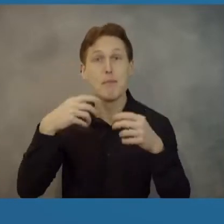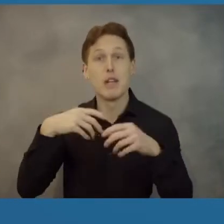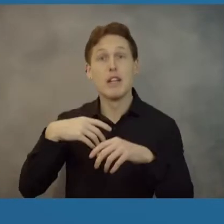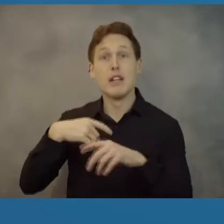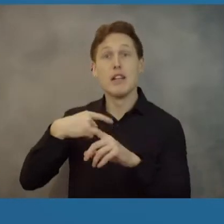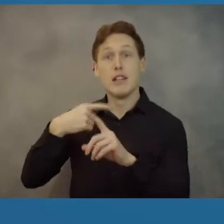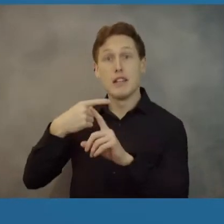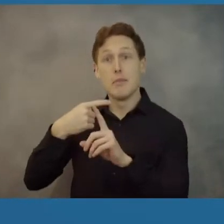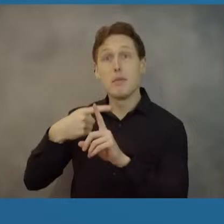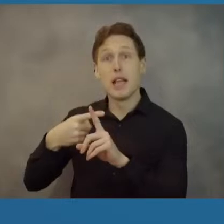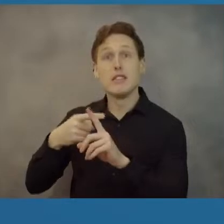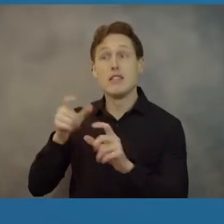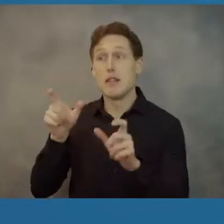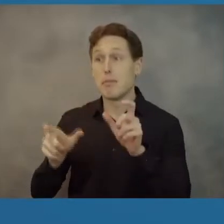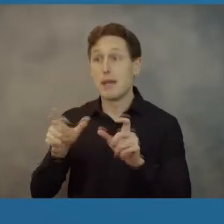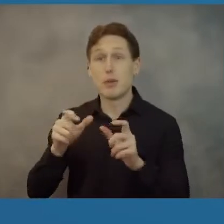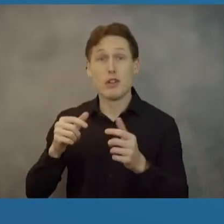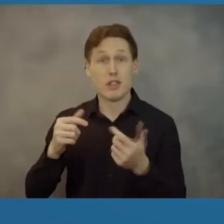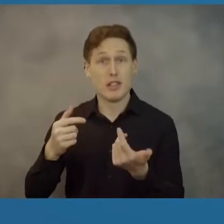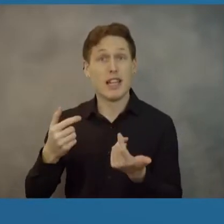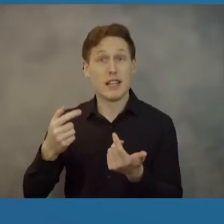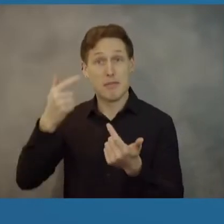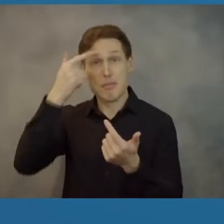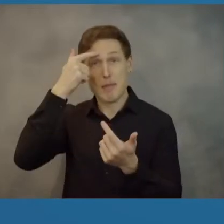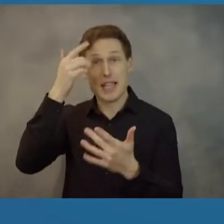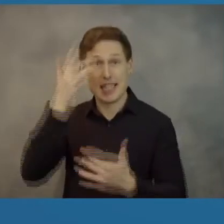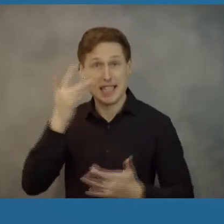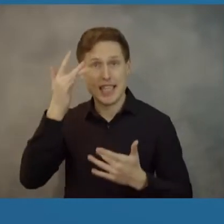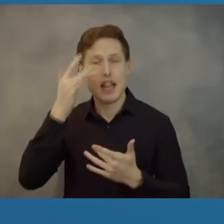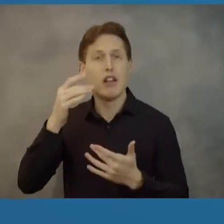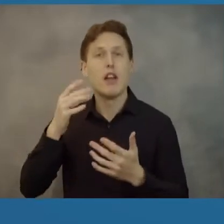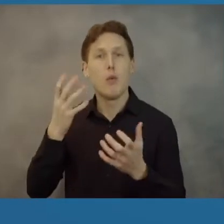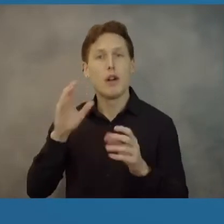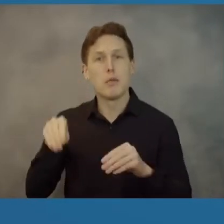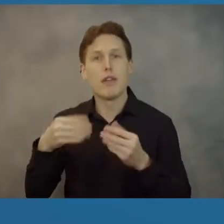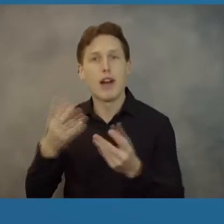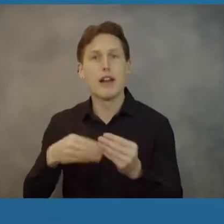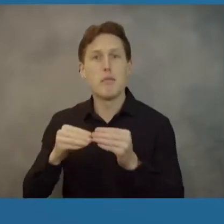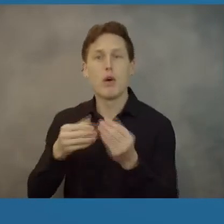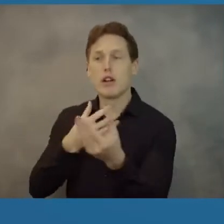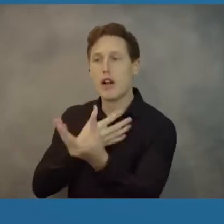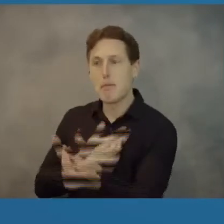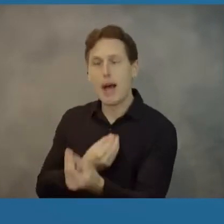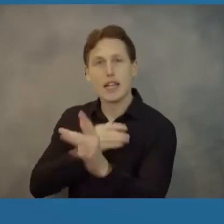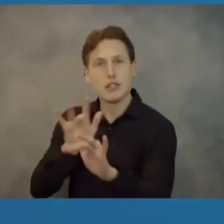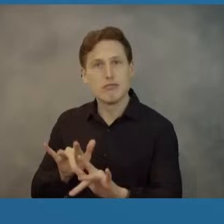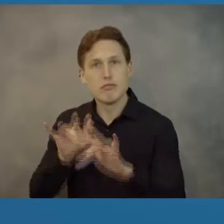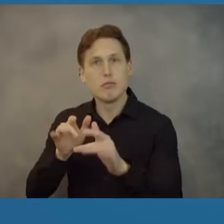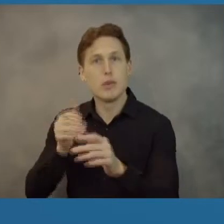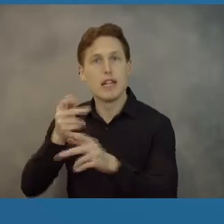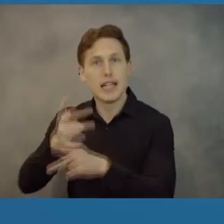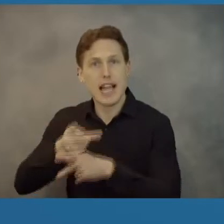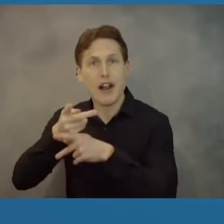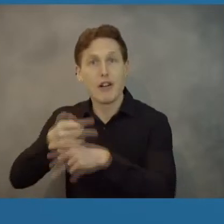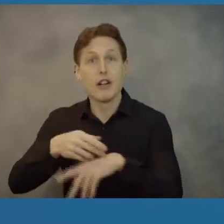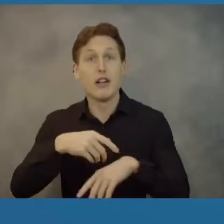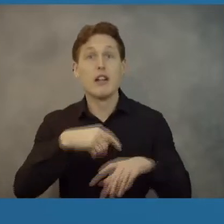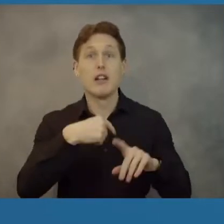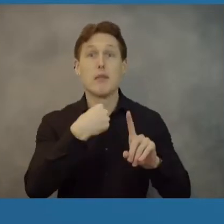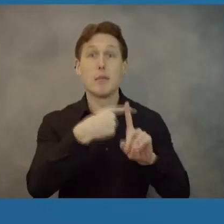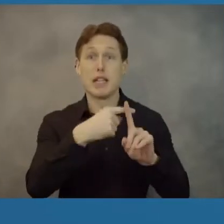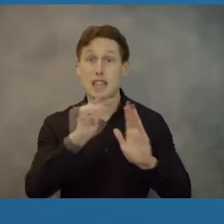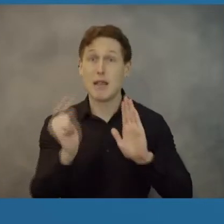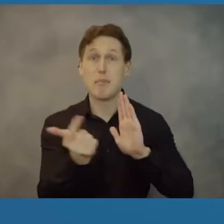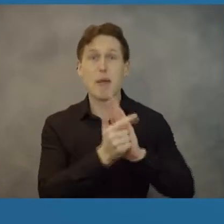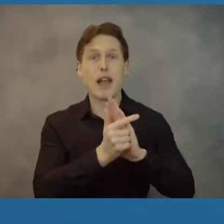mental illness the compassionate care they need. And I vowed to implement a bell-to-bell ban on smartphones in our schools so